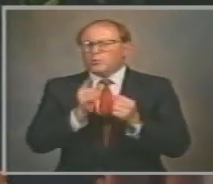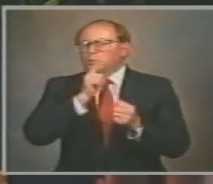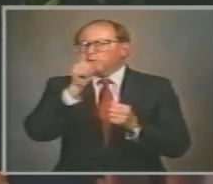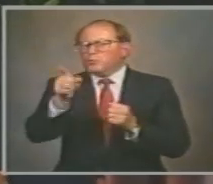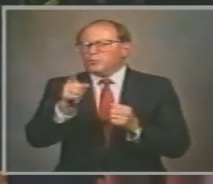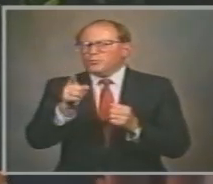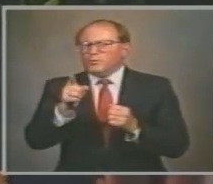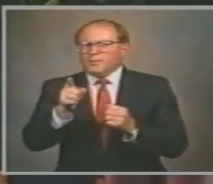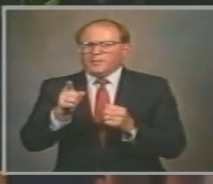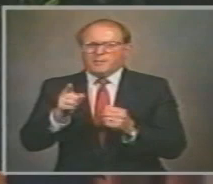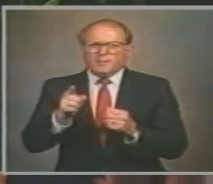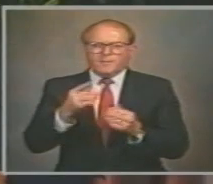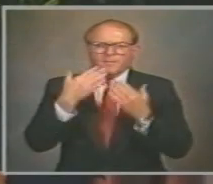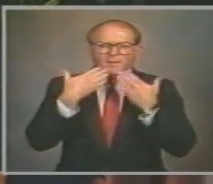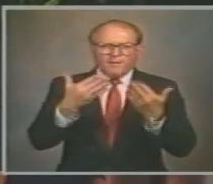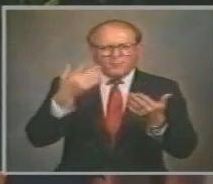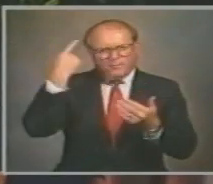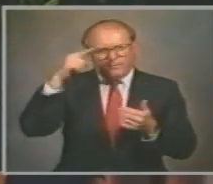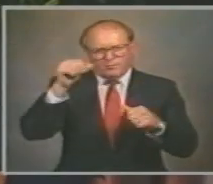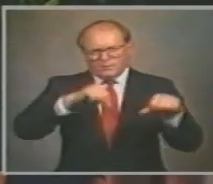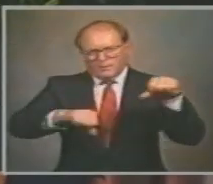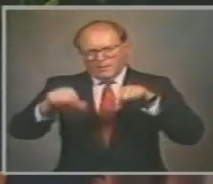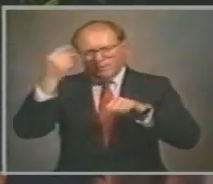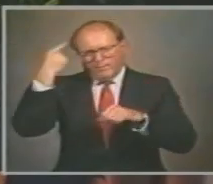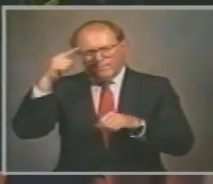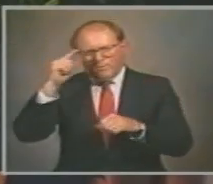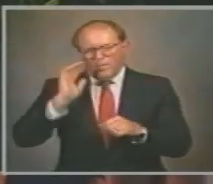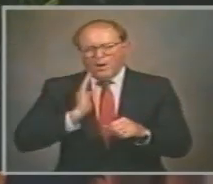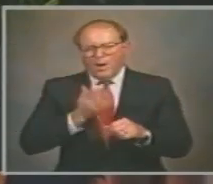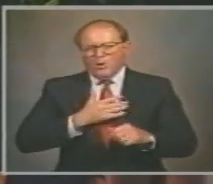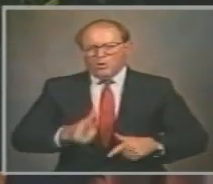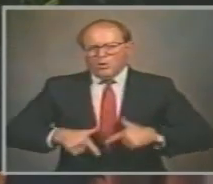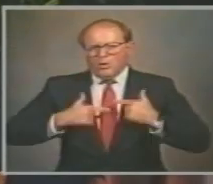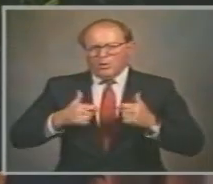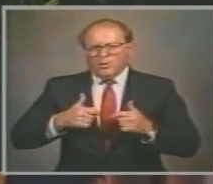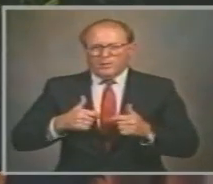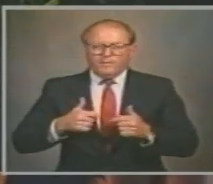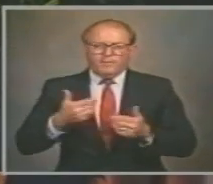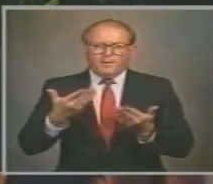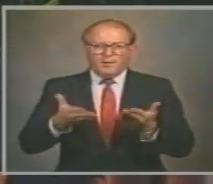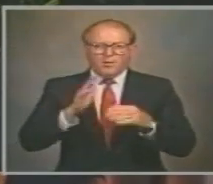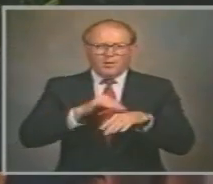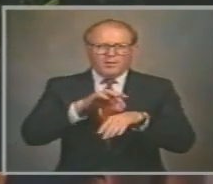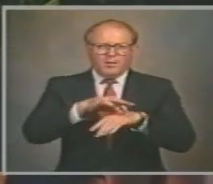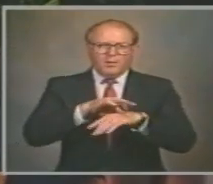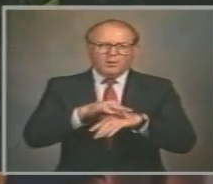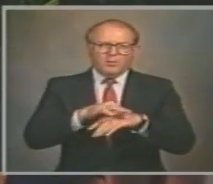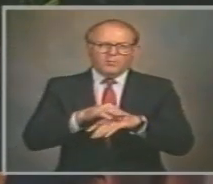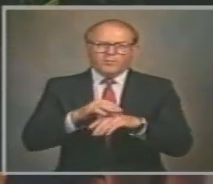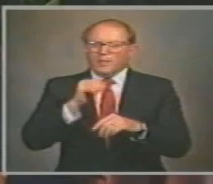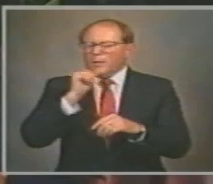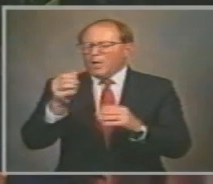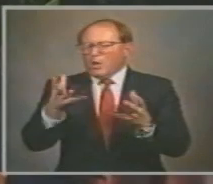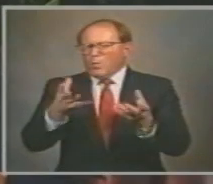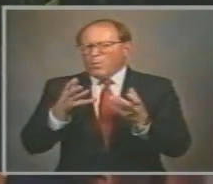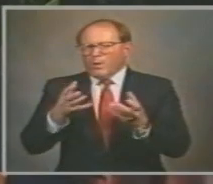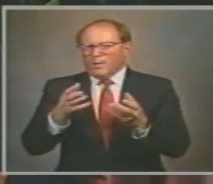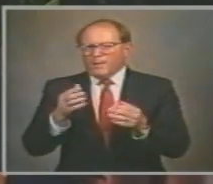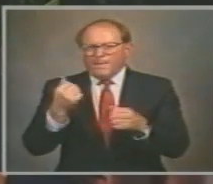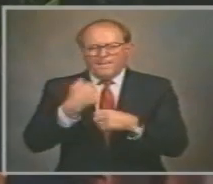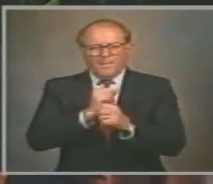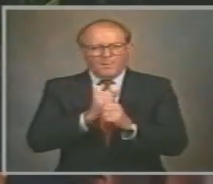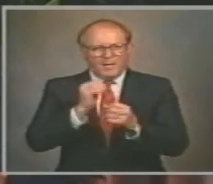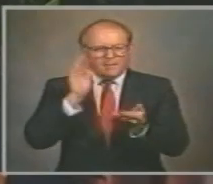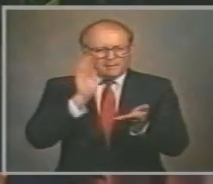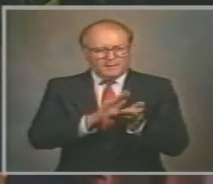modern science and technology for our quality and longer life on the earth. We wouldn't want to diminish from the glory of its contribution to